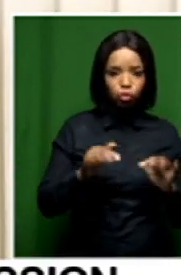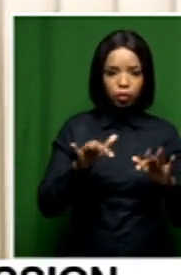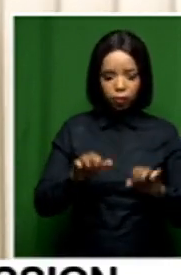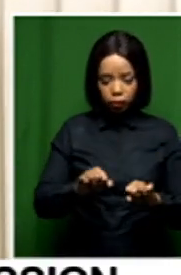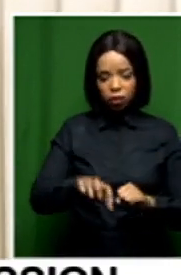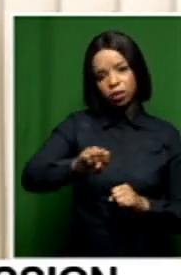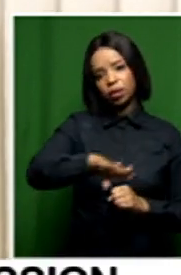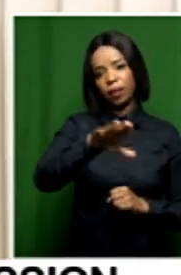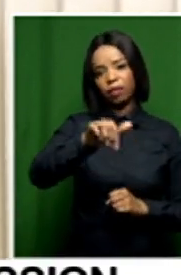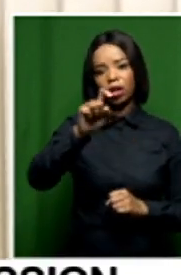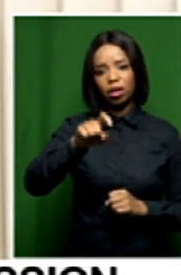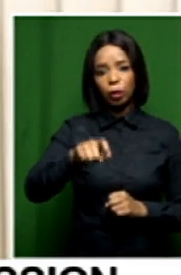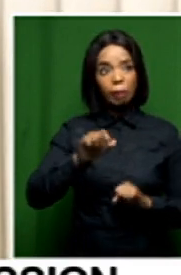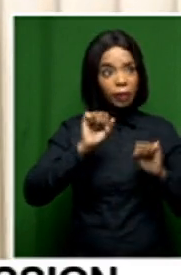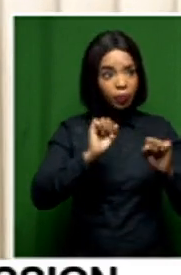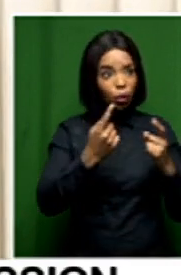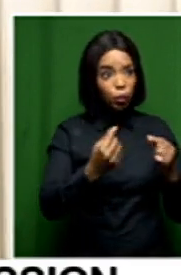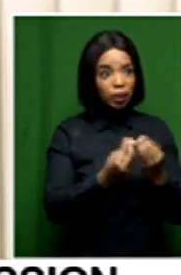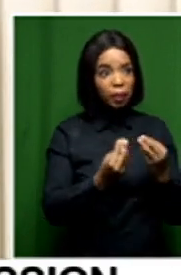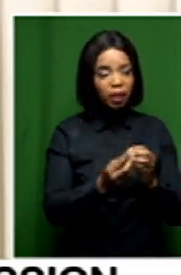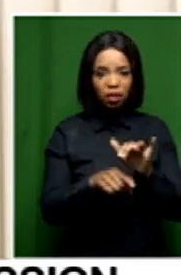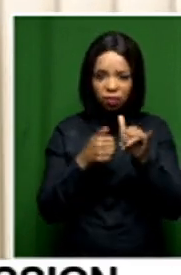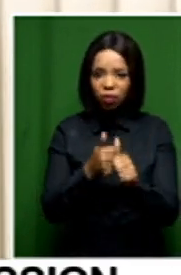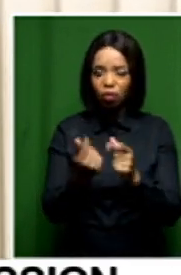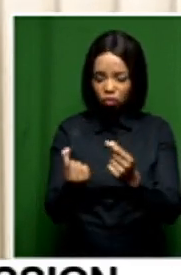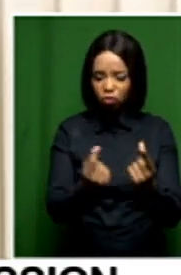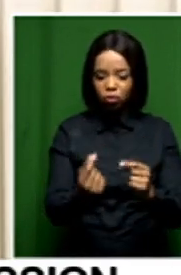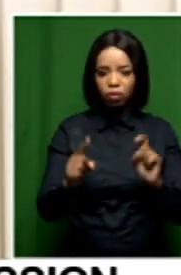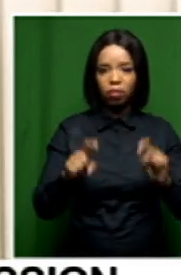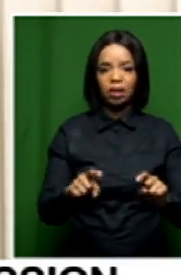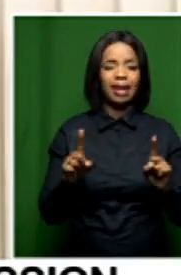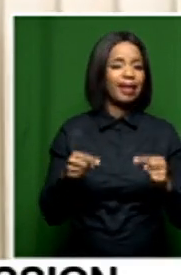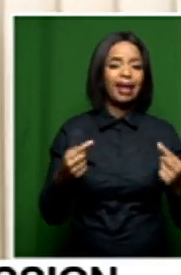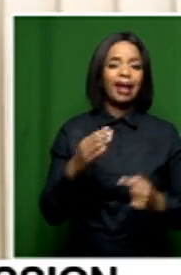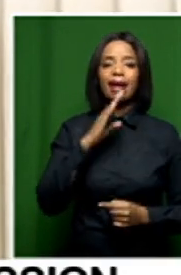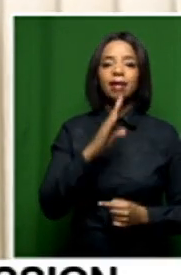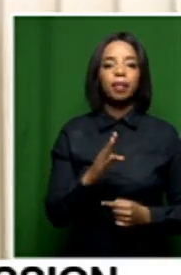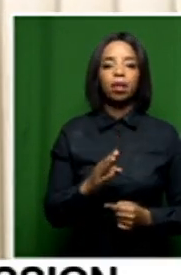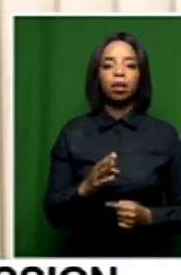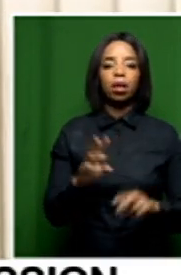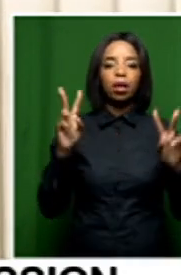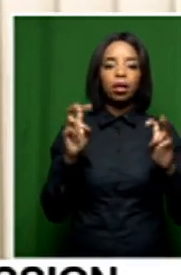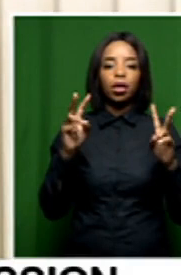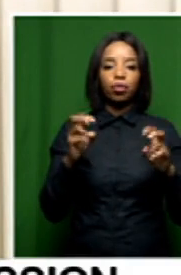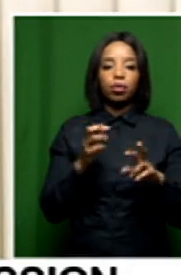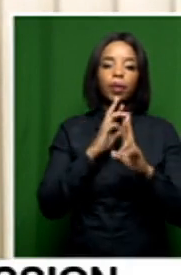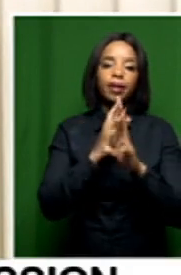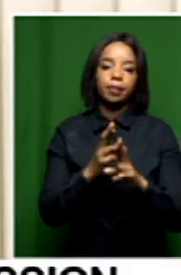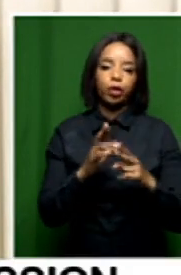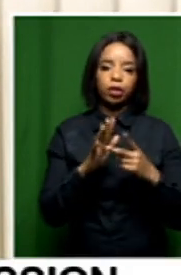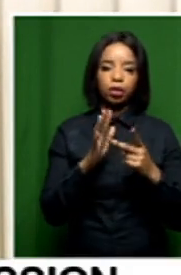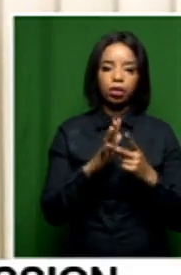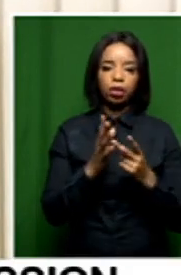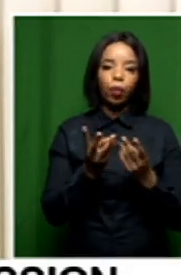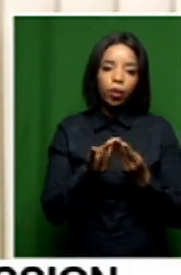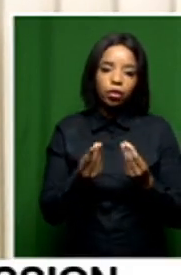or results-driven departments and state-owned entities. It can't be that we keep on responding to issues and addressing issues each and every